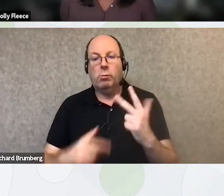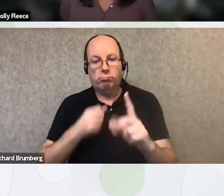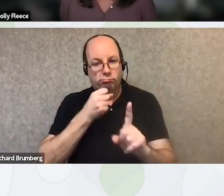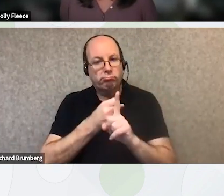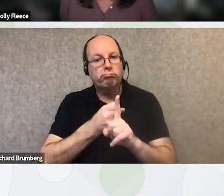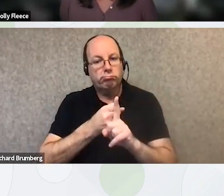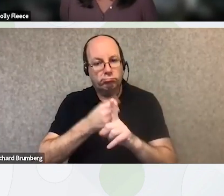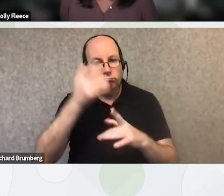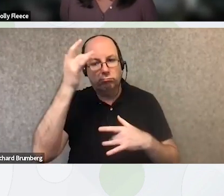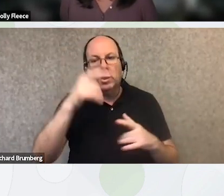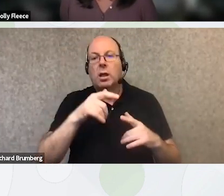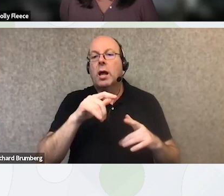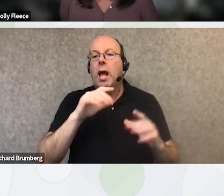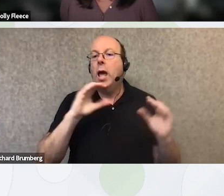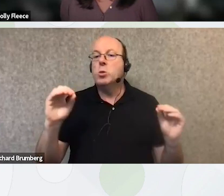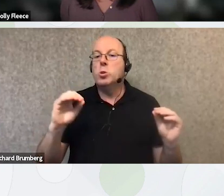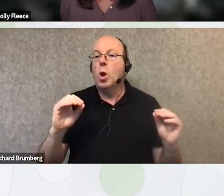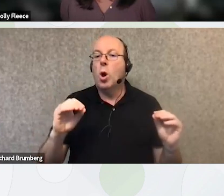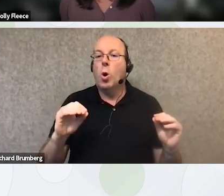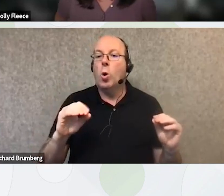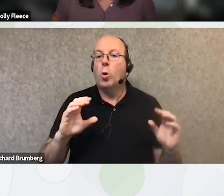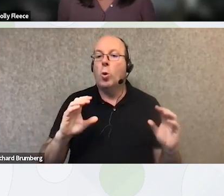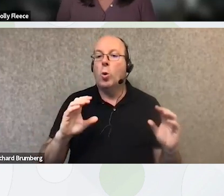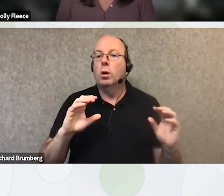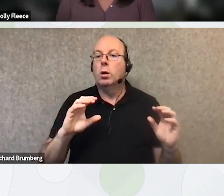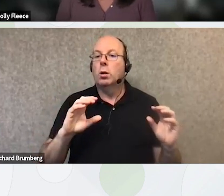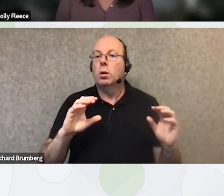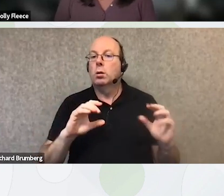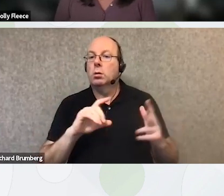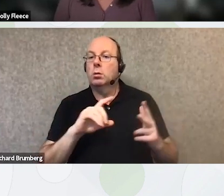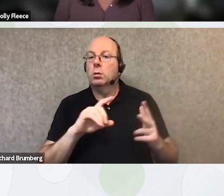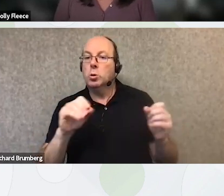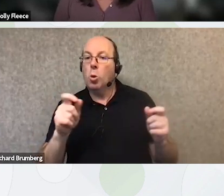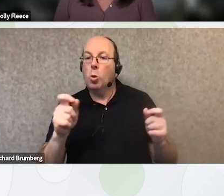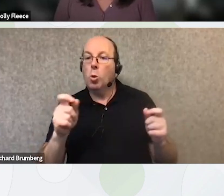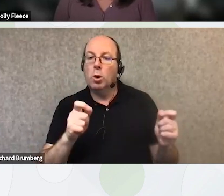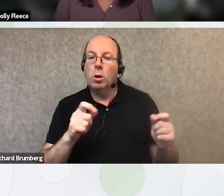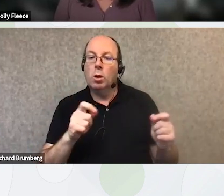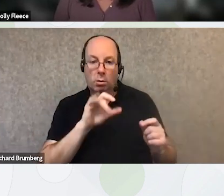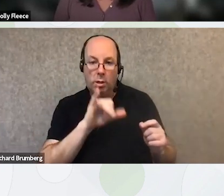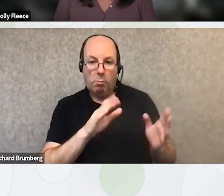groups. So really unclear if these were